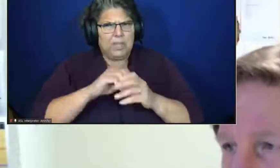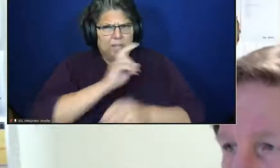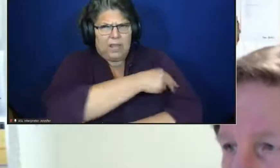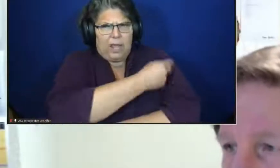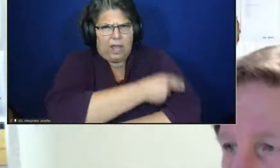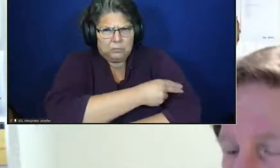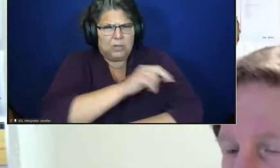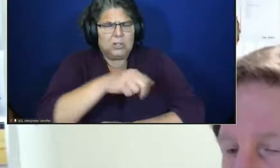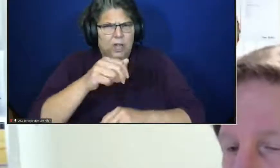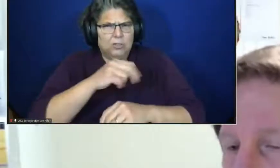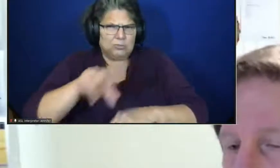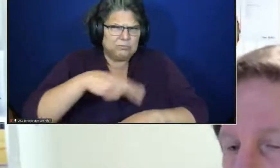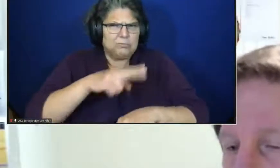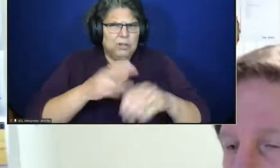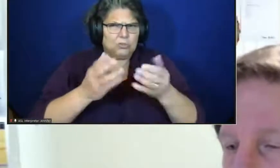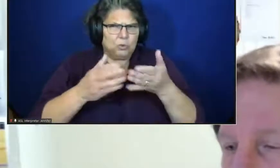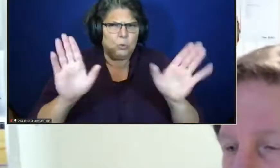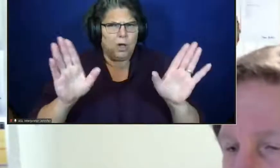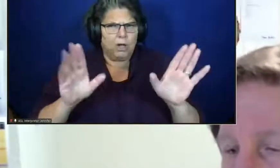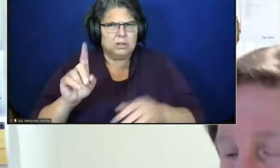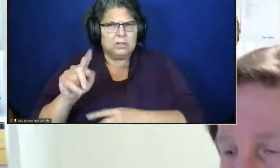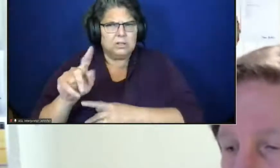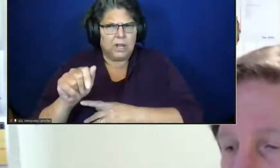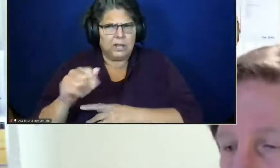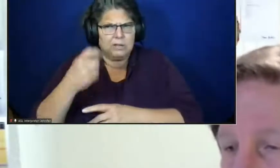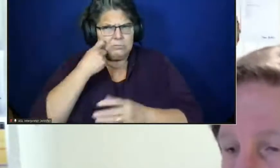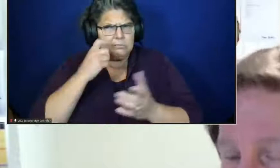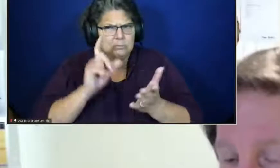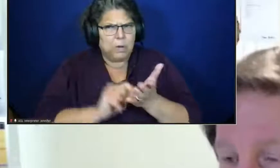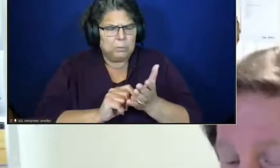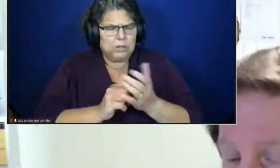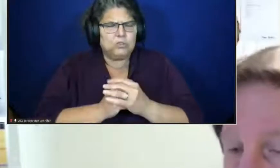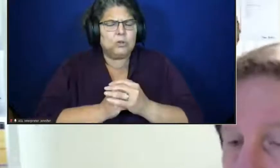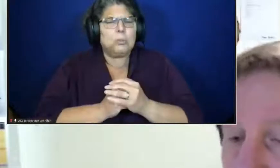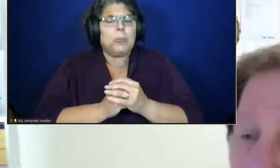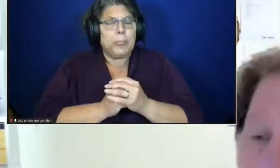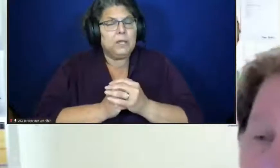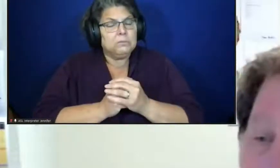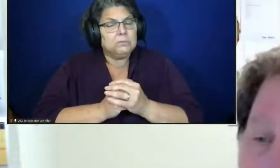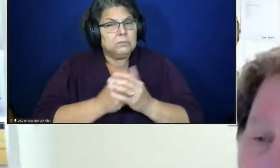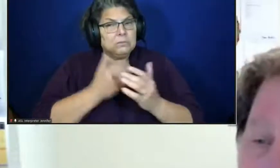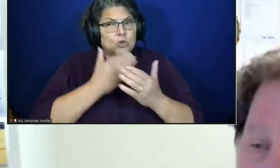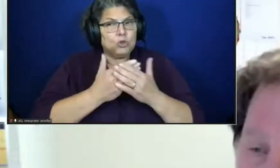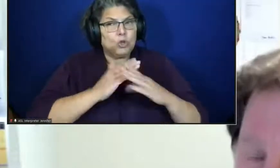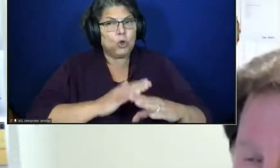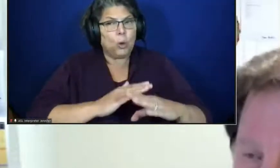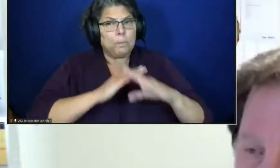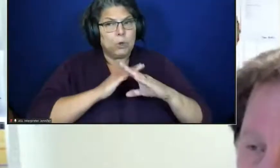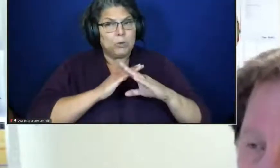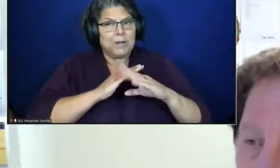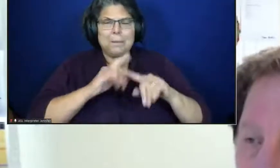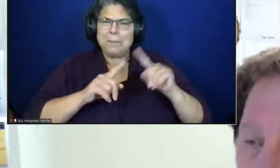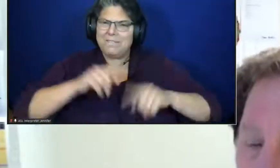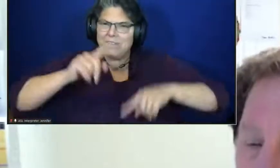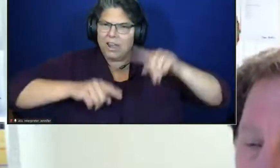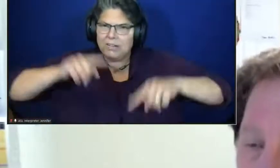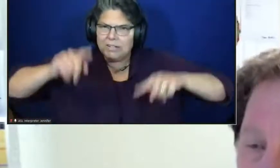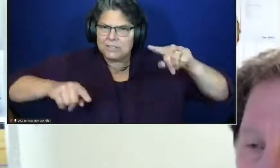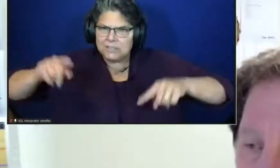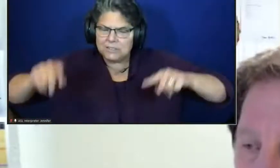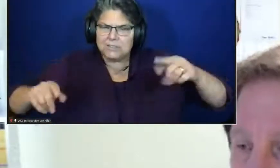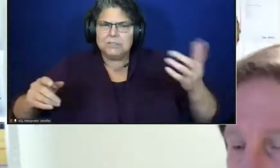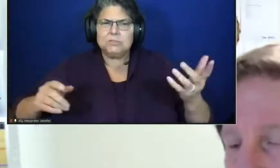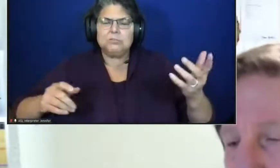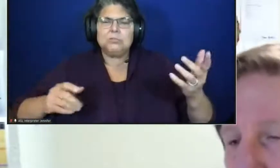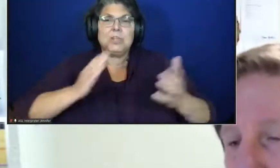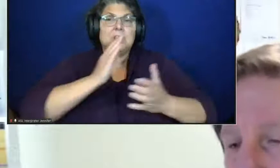data that has been published. And there is good immunity, but it's variable. So some